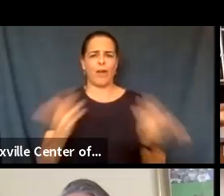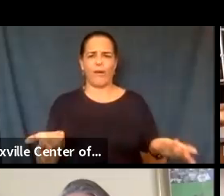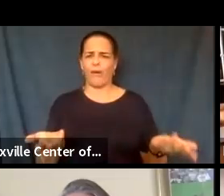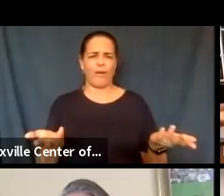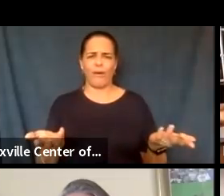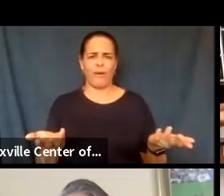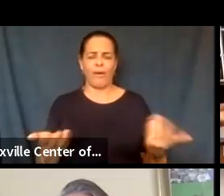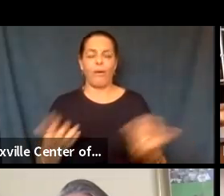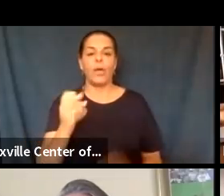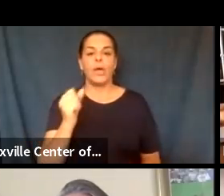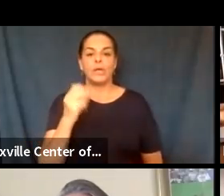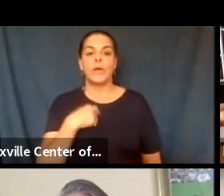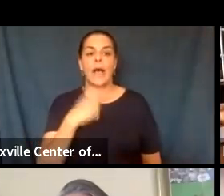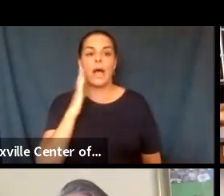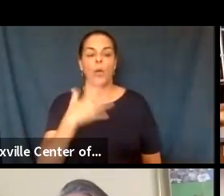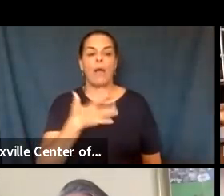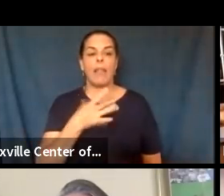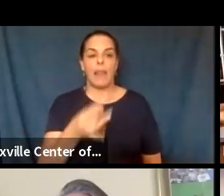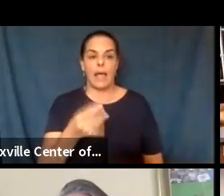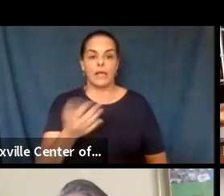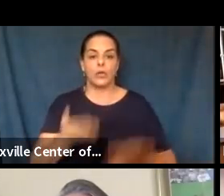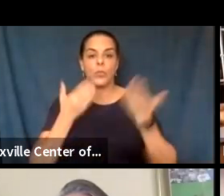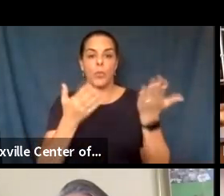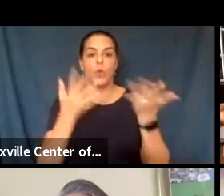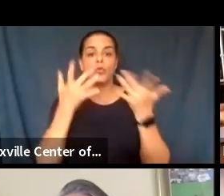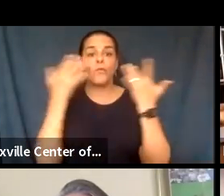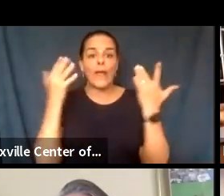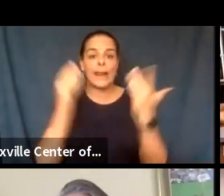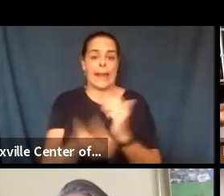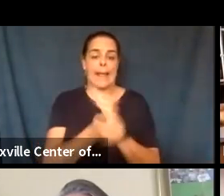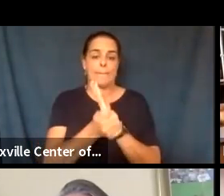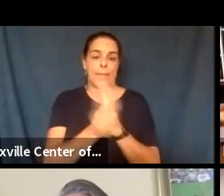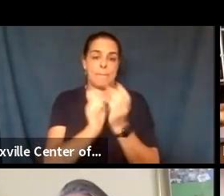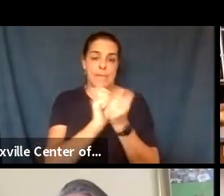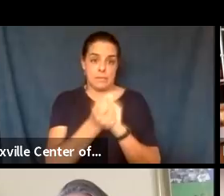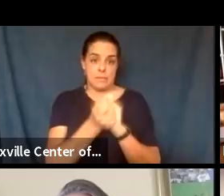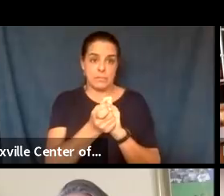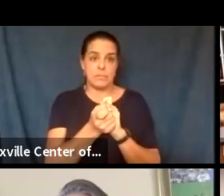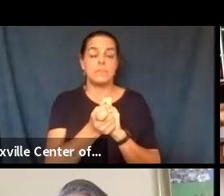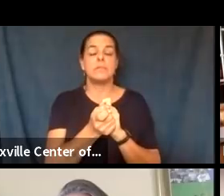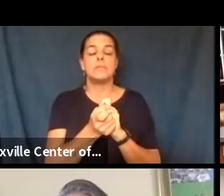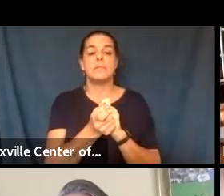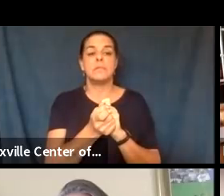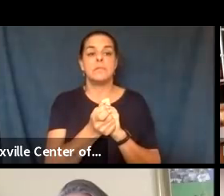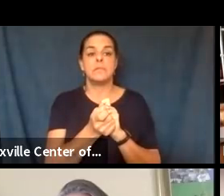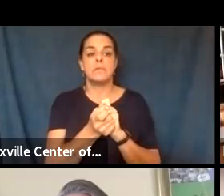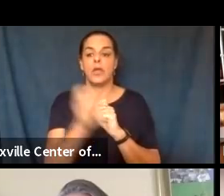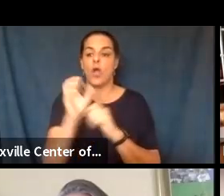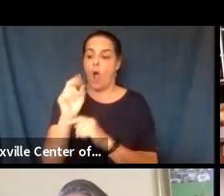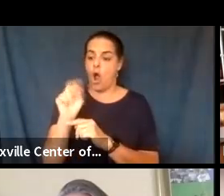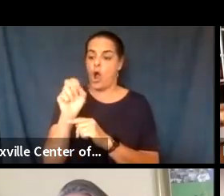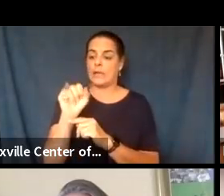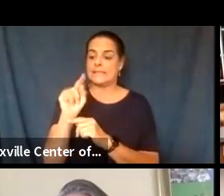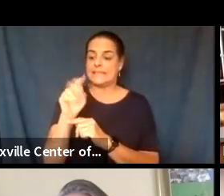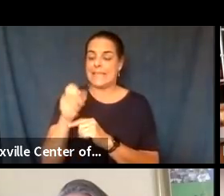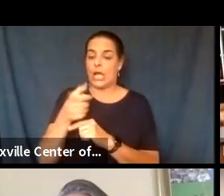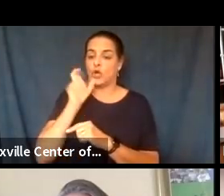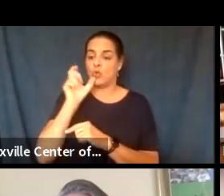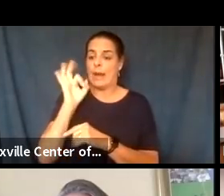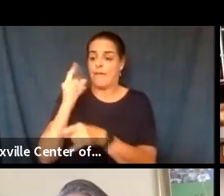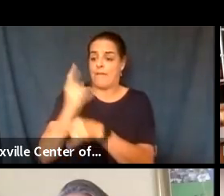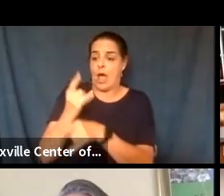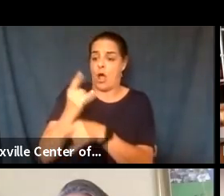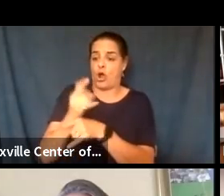would like to propose a friendly amendment that says on-site consumption of